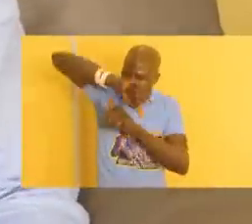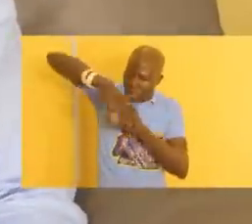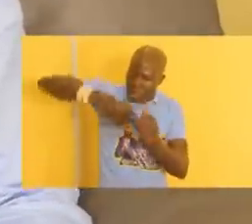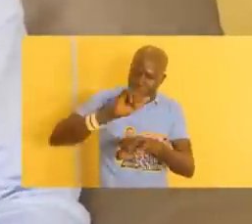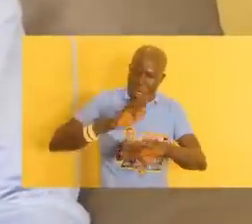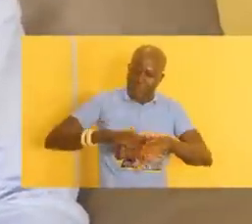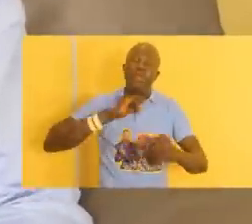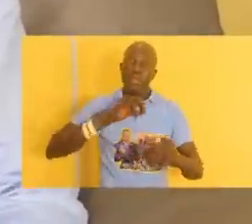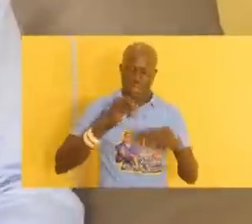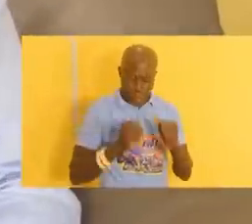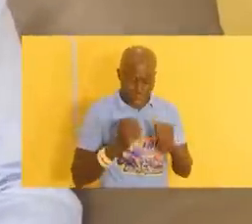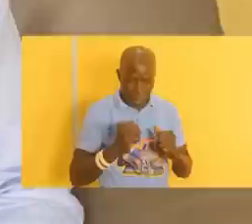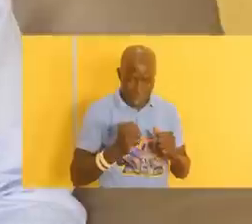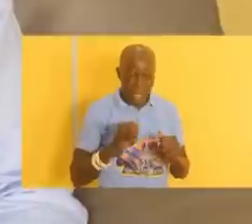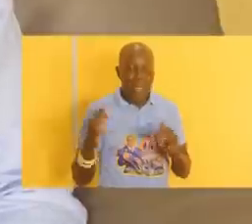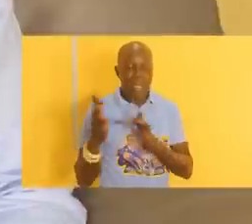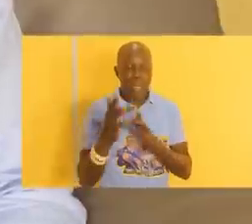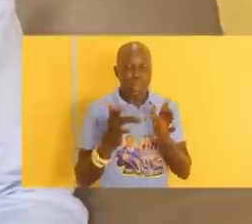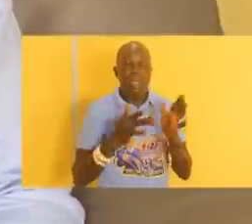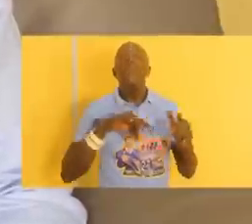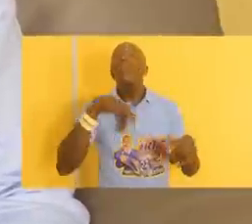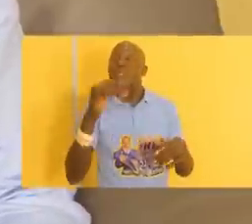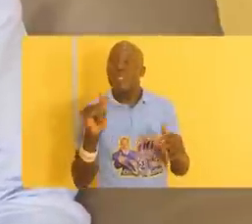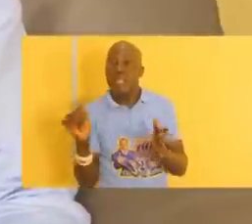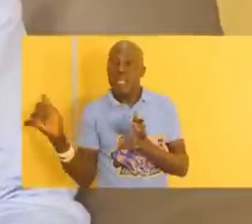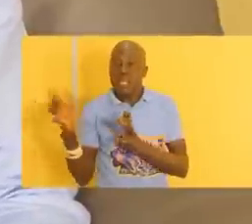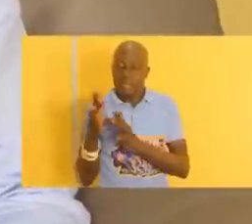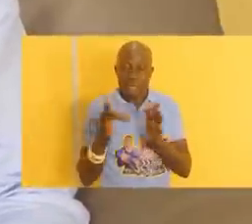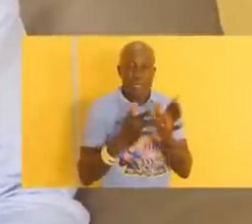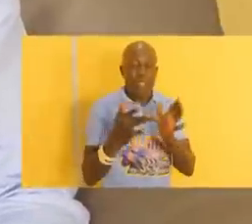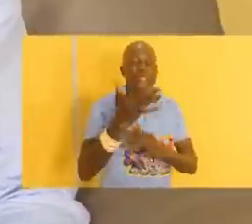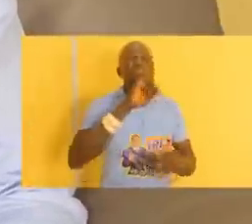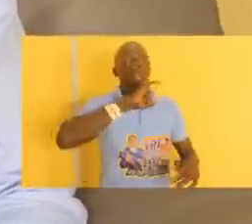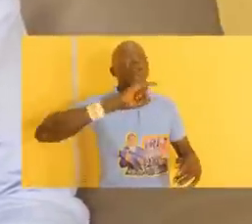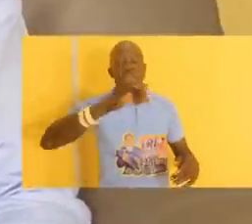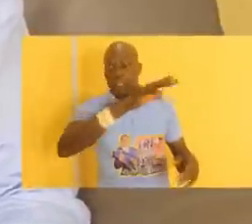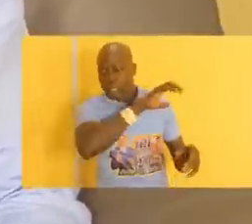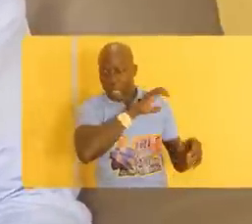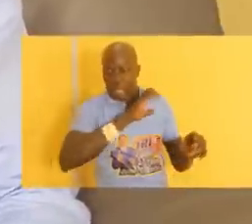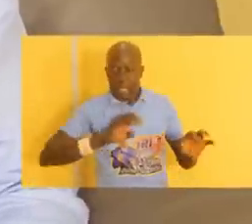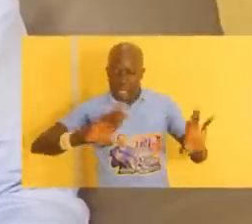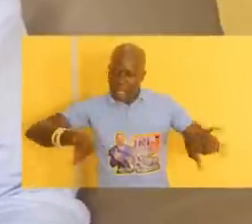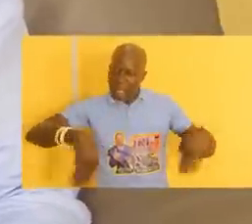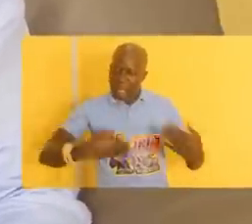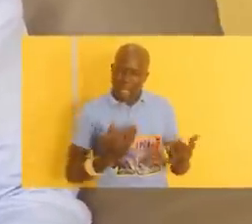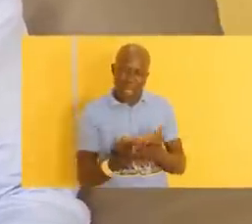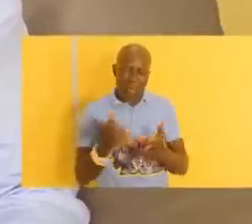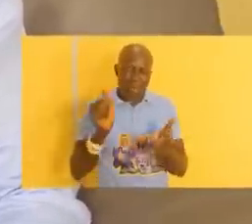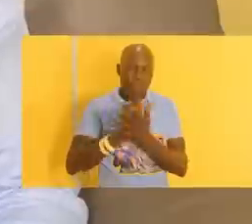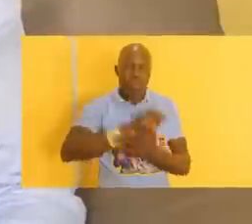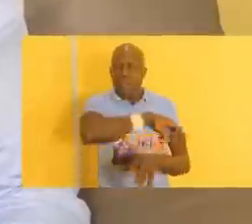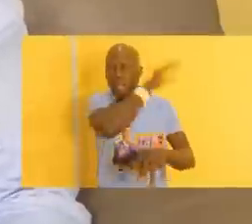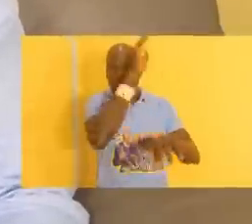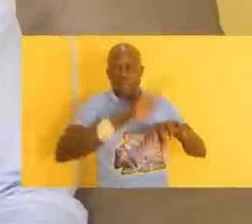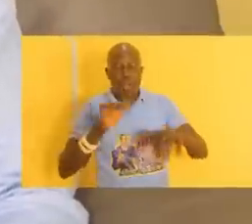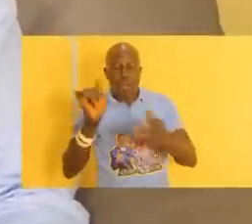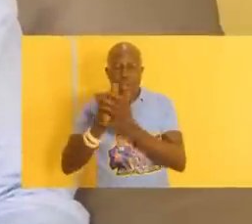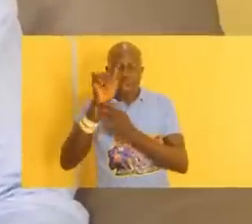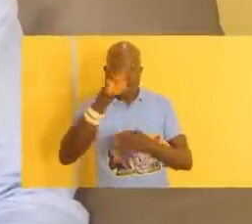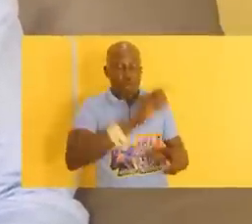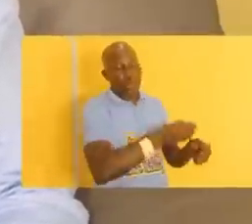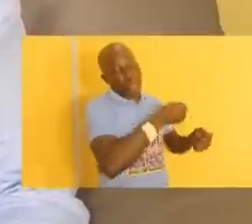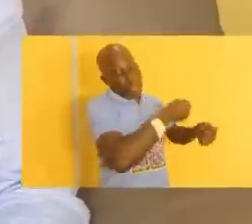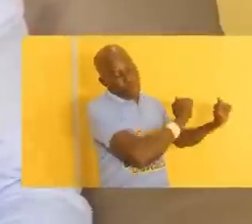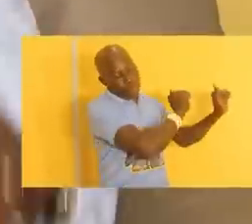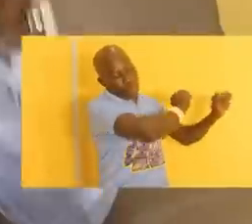all you are holding is power. Bible wi pe. The Bible says. Jesus Christ o si fun awon apostle won ni o fun won ni ororo. Jesus Christ give